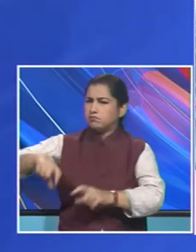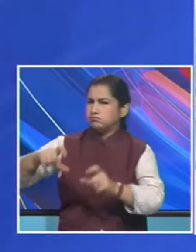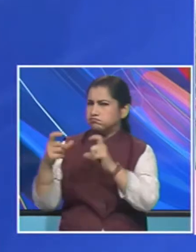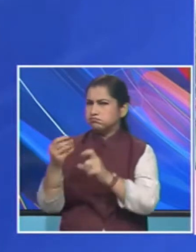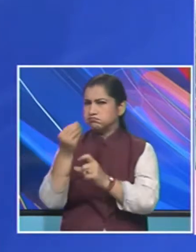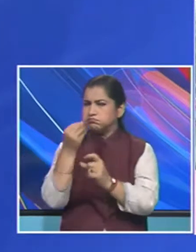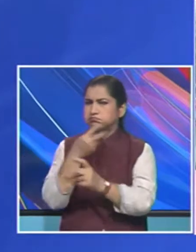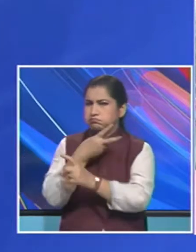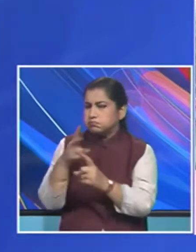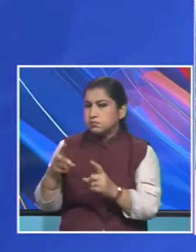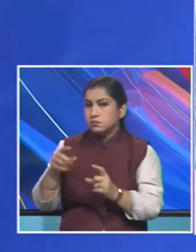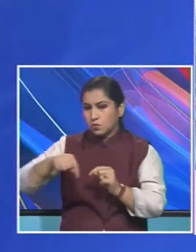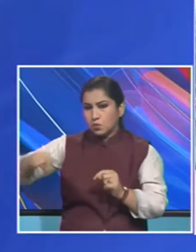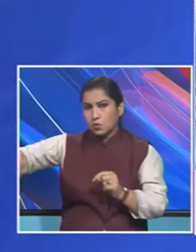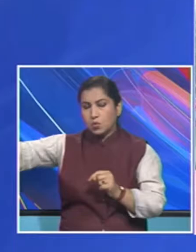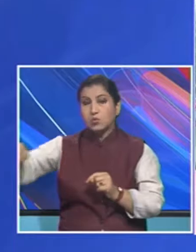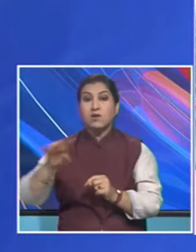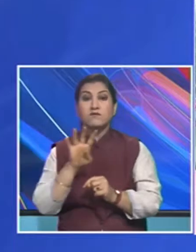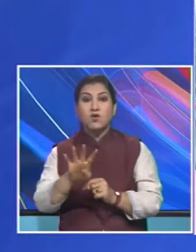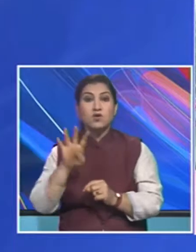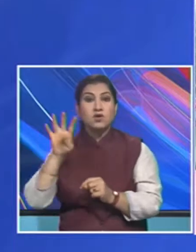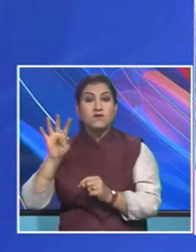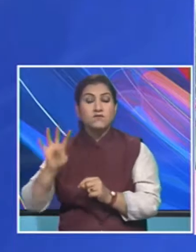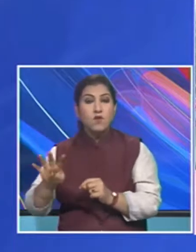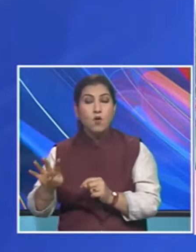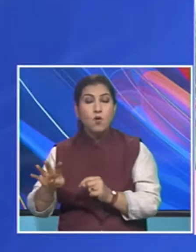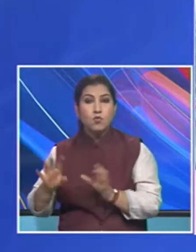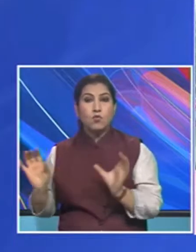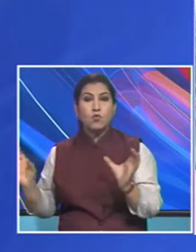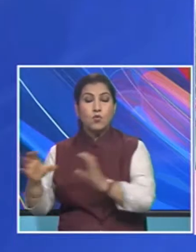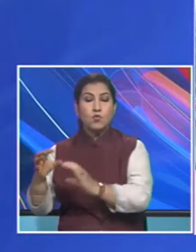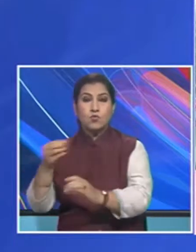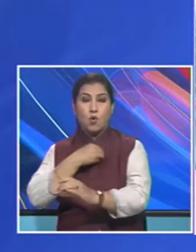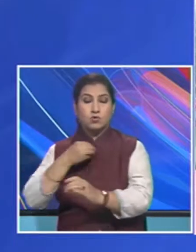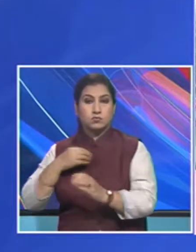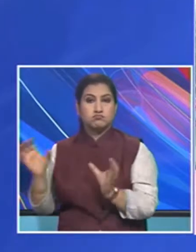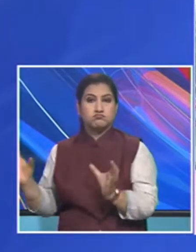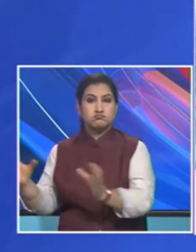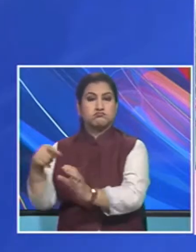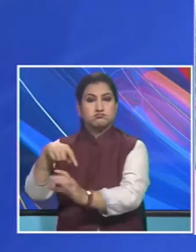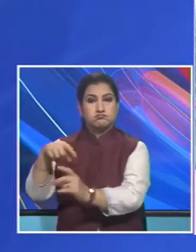the 44 Military Veterinary Hospital.